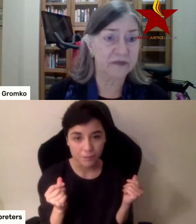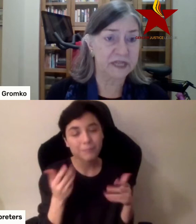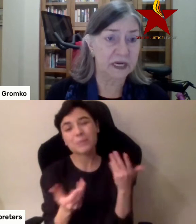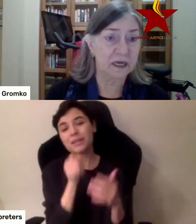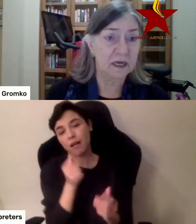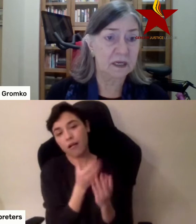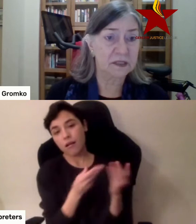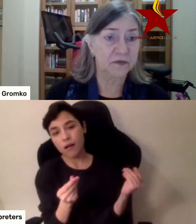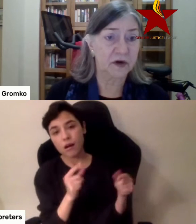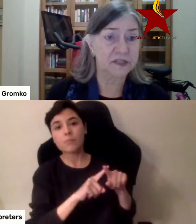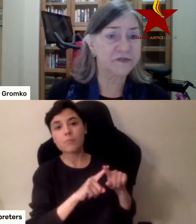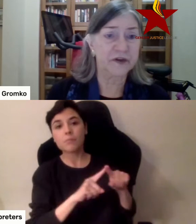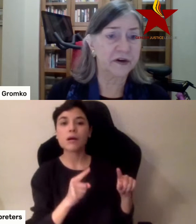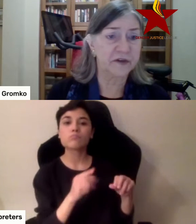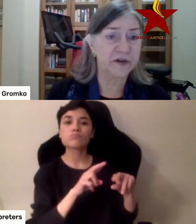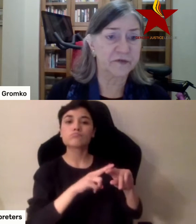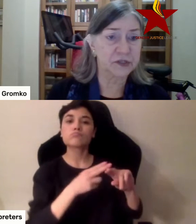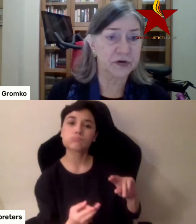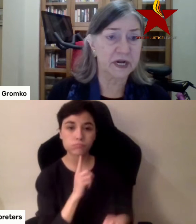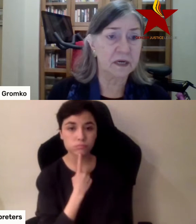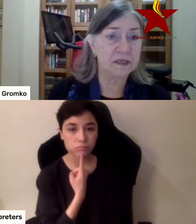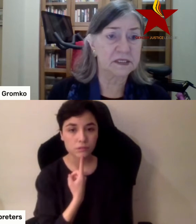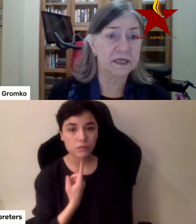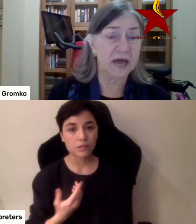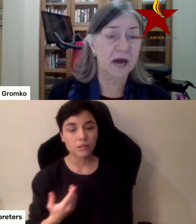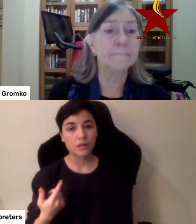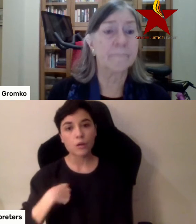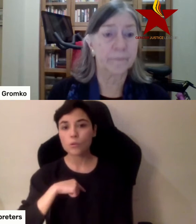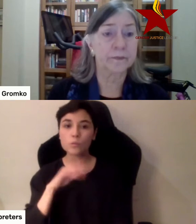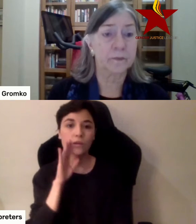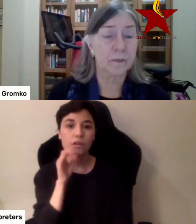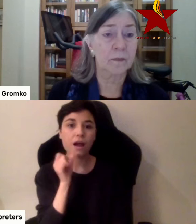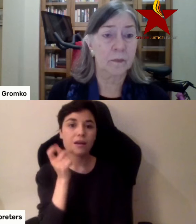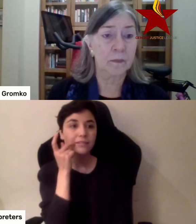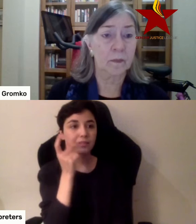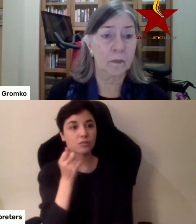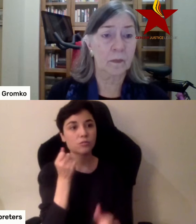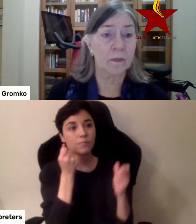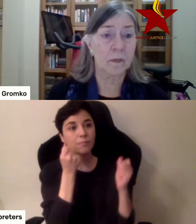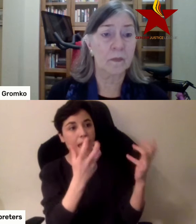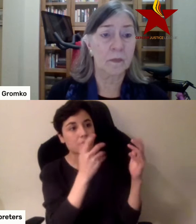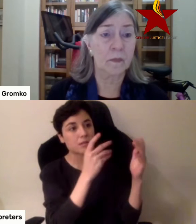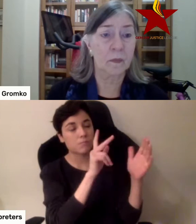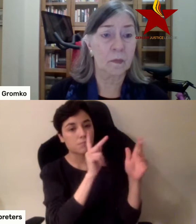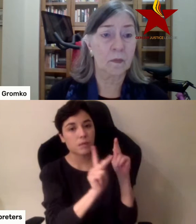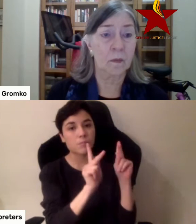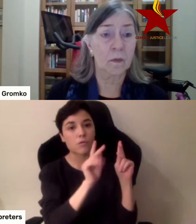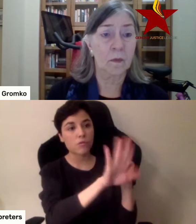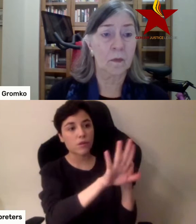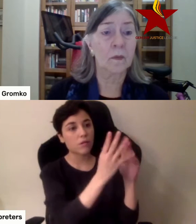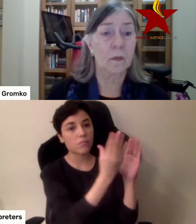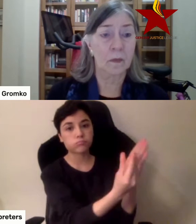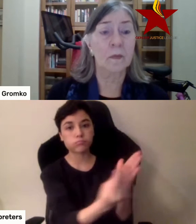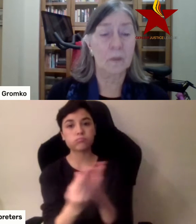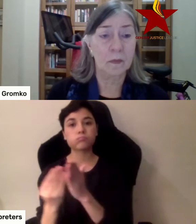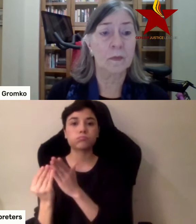deaths that we have seen so far. It's just very, very frustrating to see that. Absolutely. And sad.